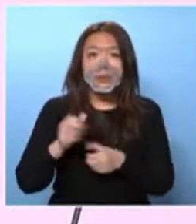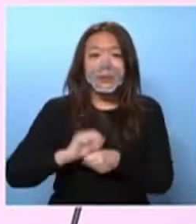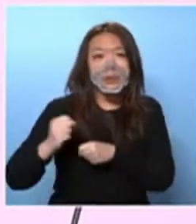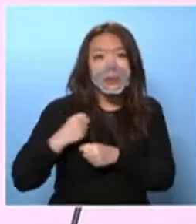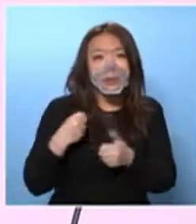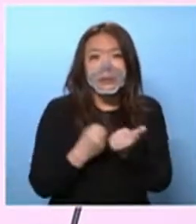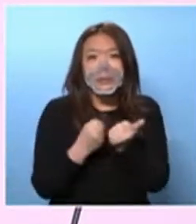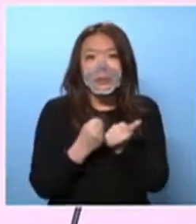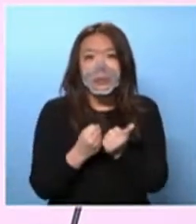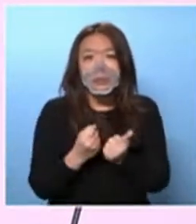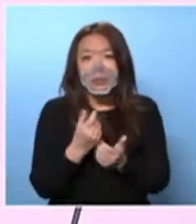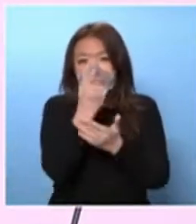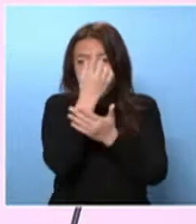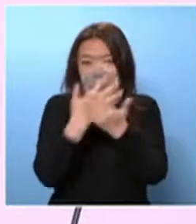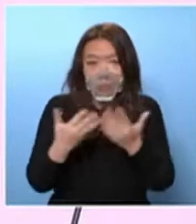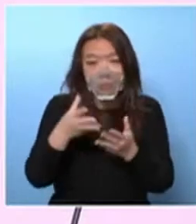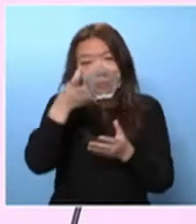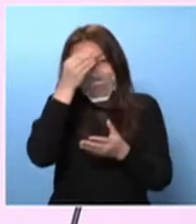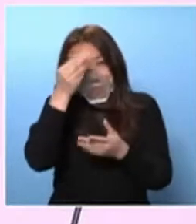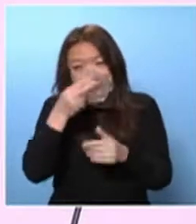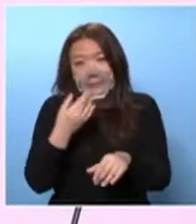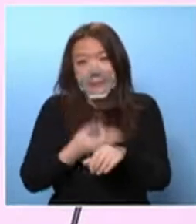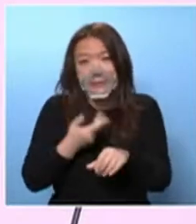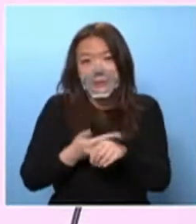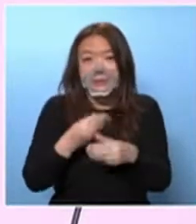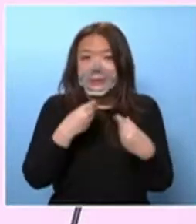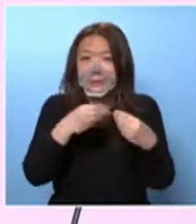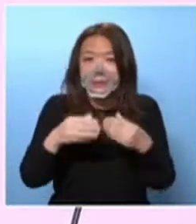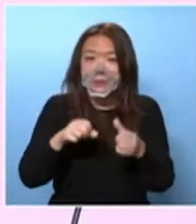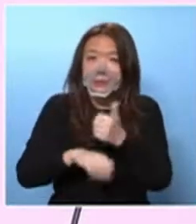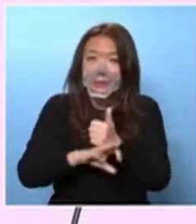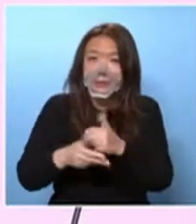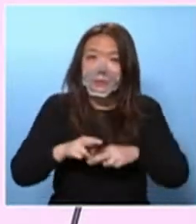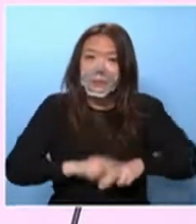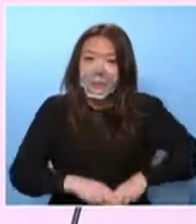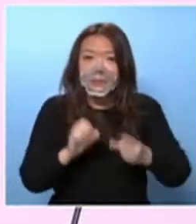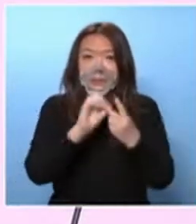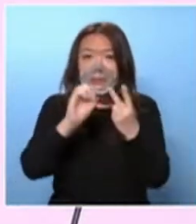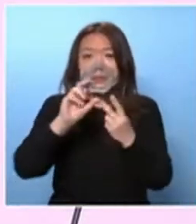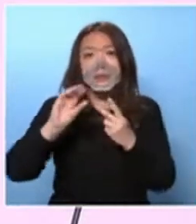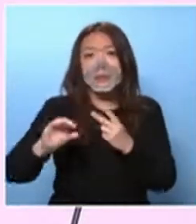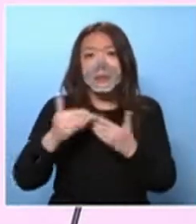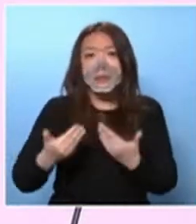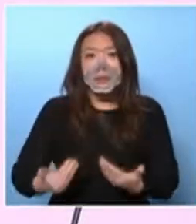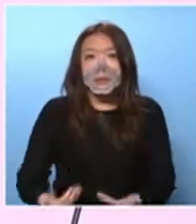To strengthen support for e-learning, the Quality Education Fund has set